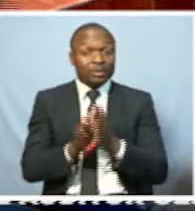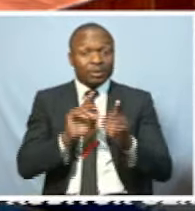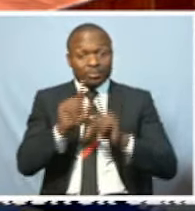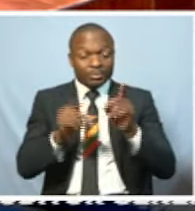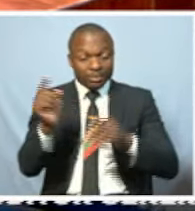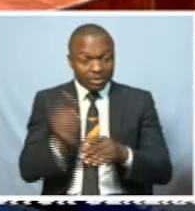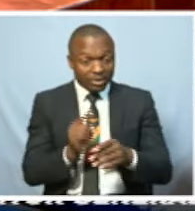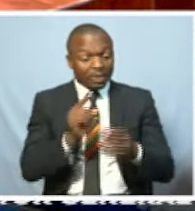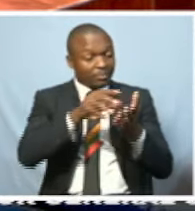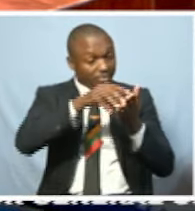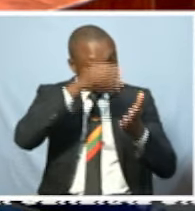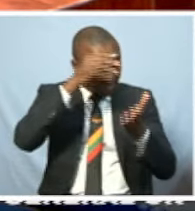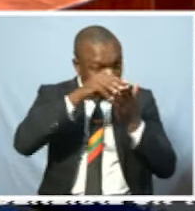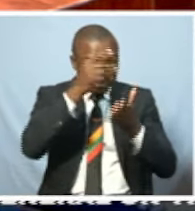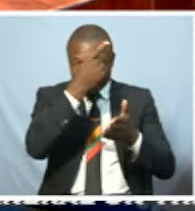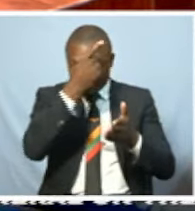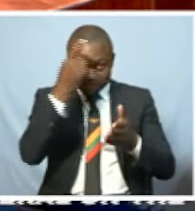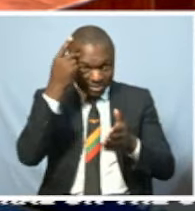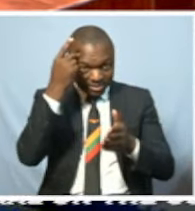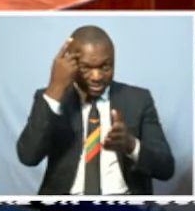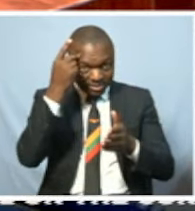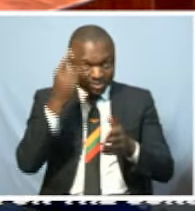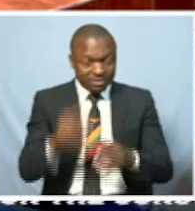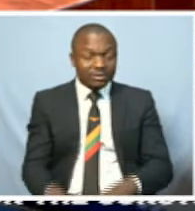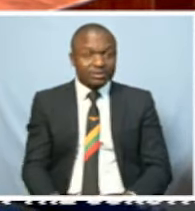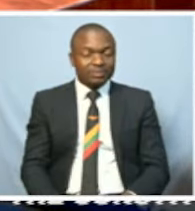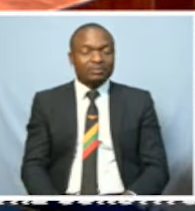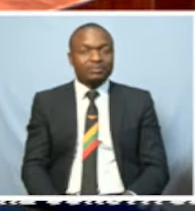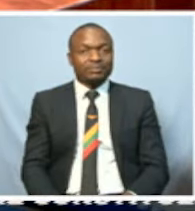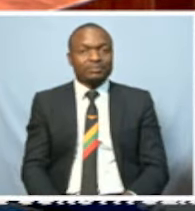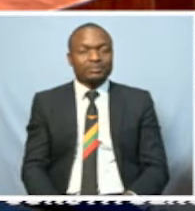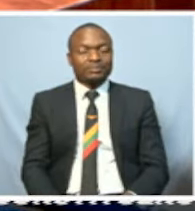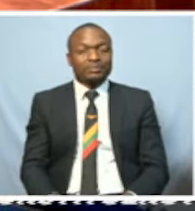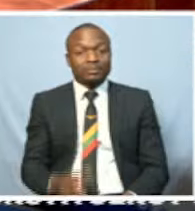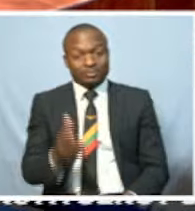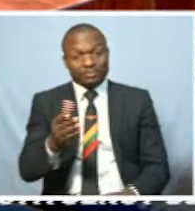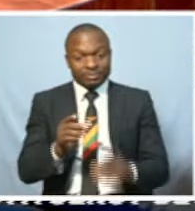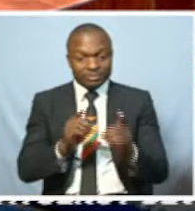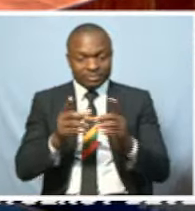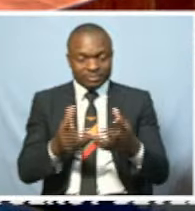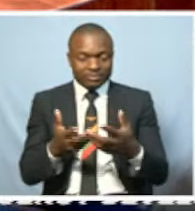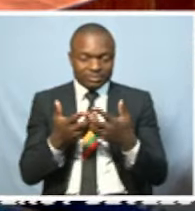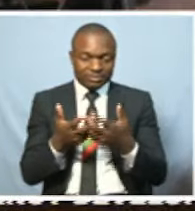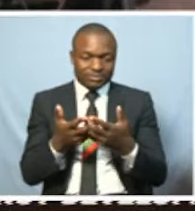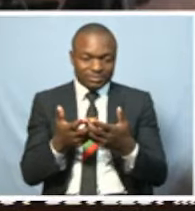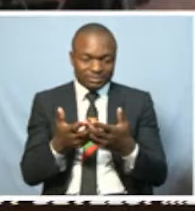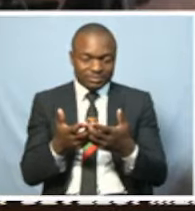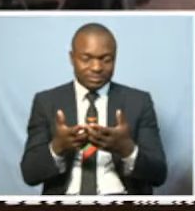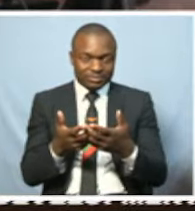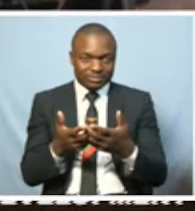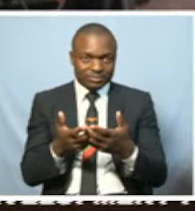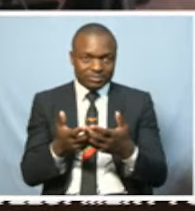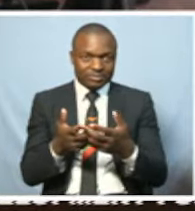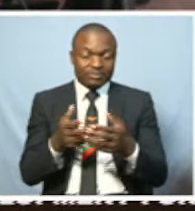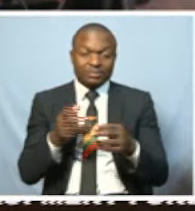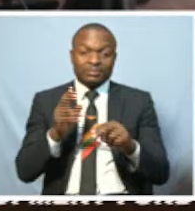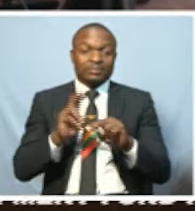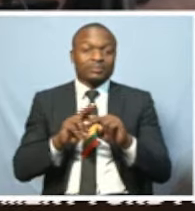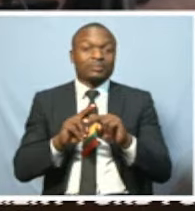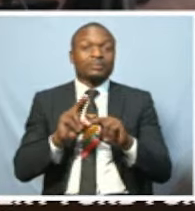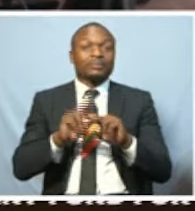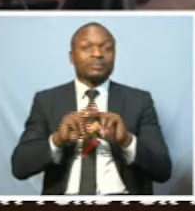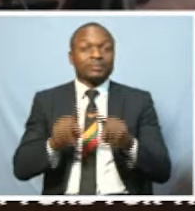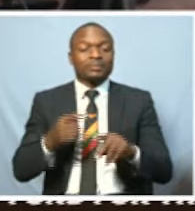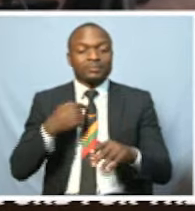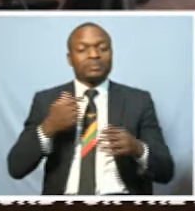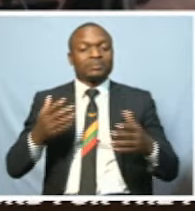from PETAUKE. From PETAUKE. Yeah, don't run away from it. Yes, Director Engineer. Chair, I'm very happy because